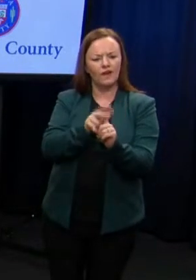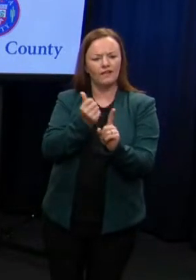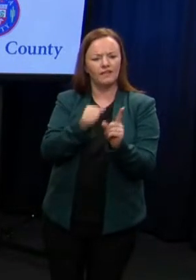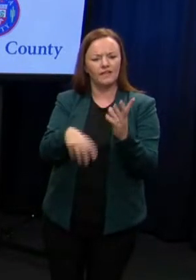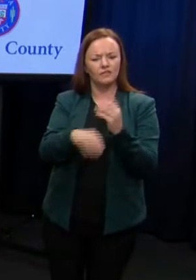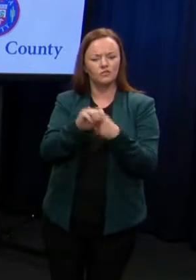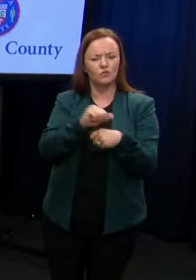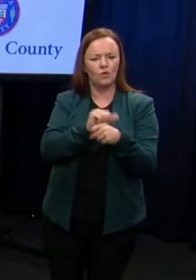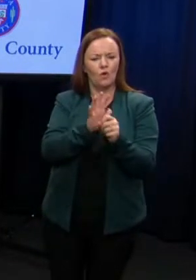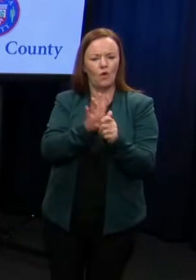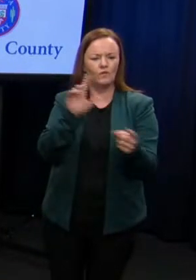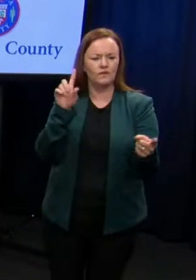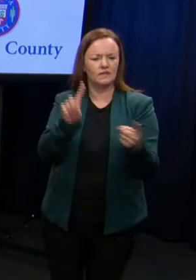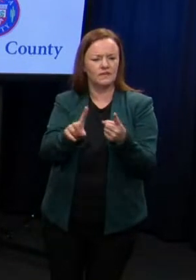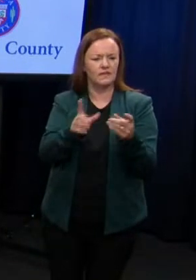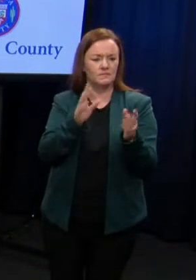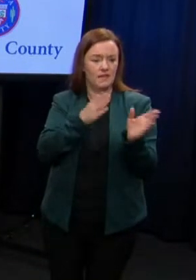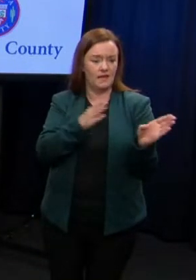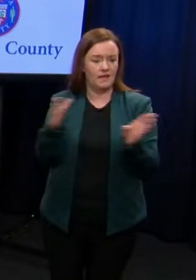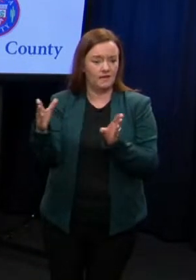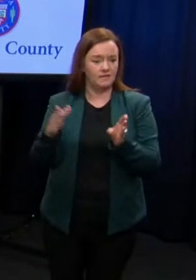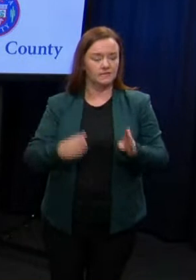plans?